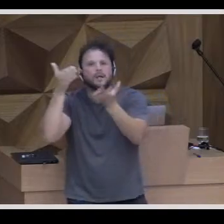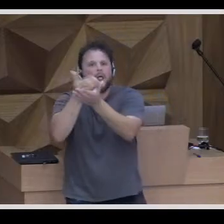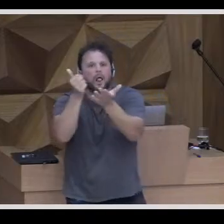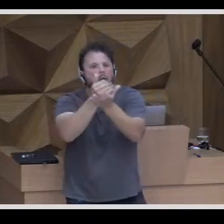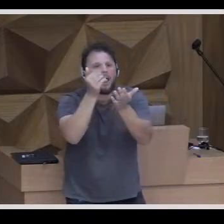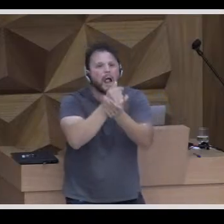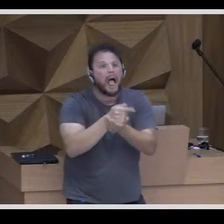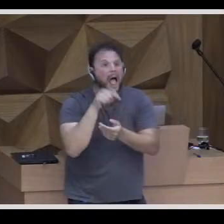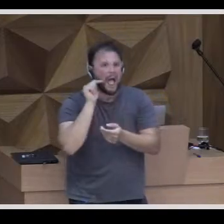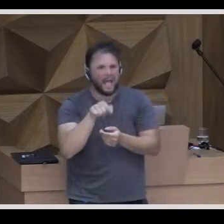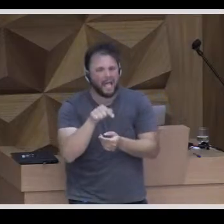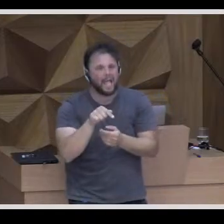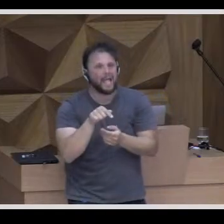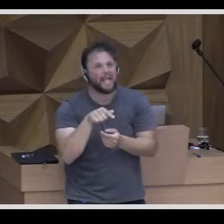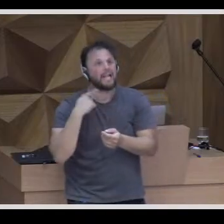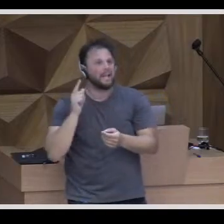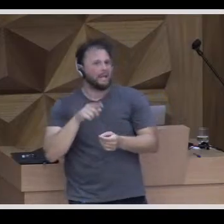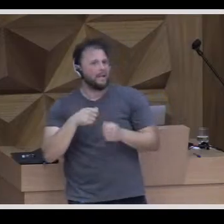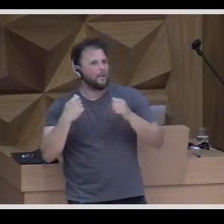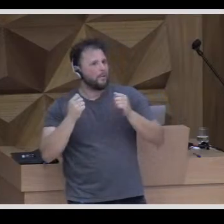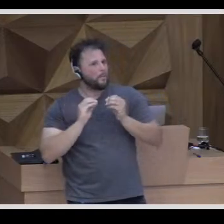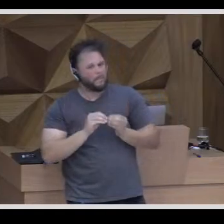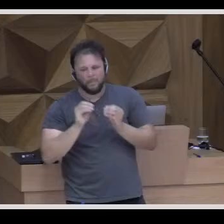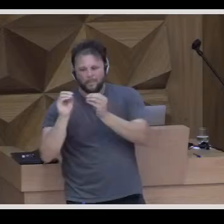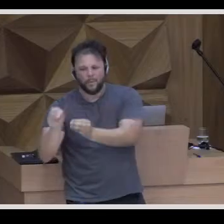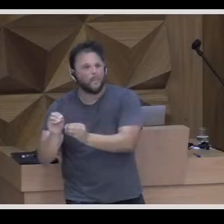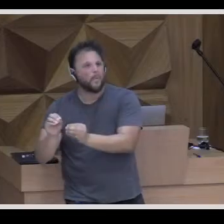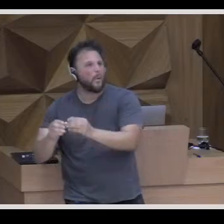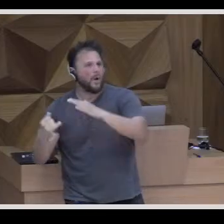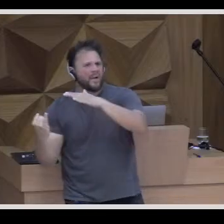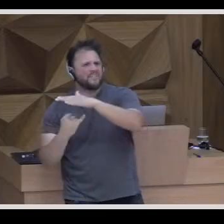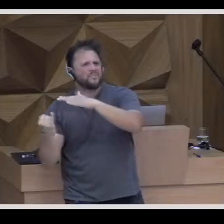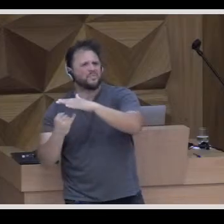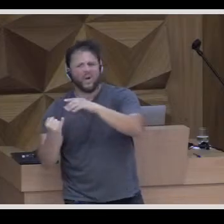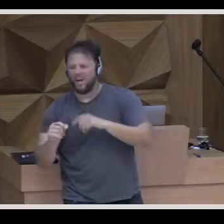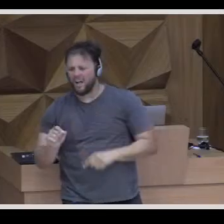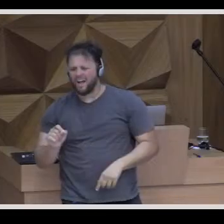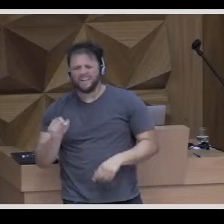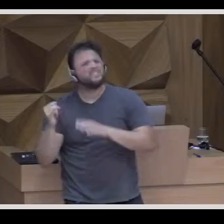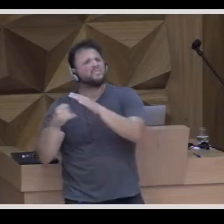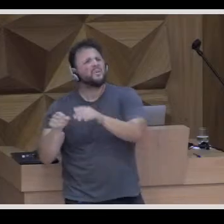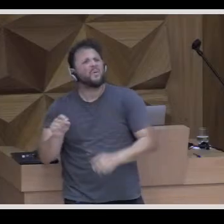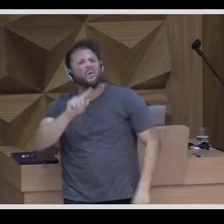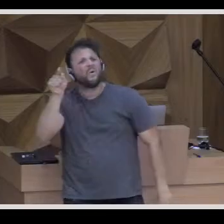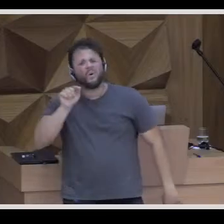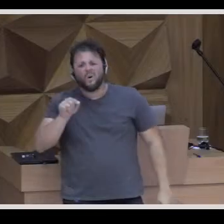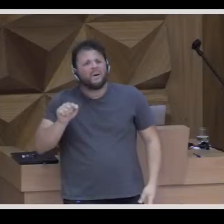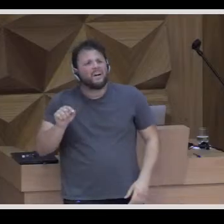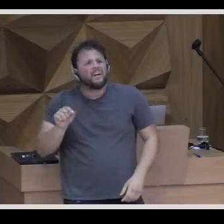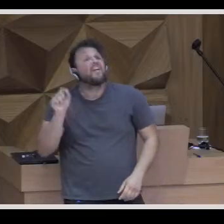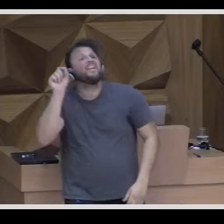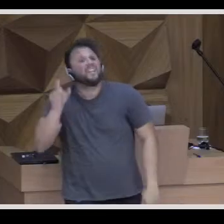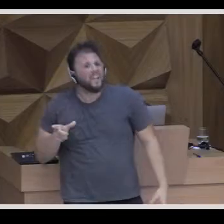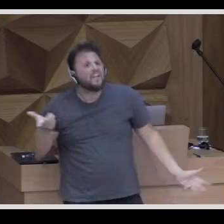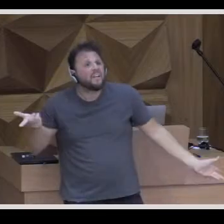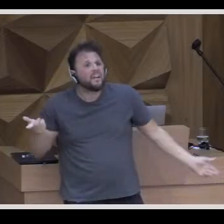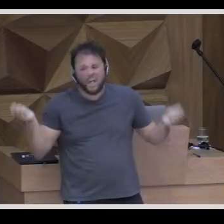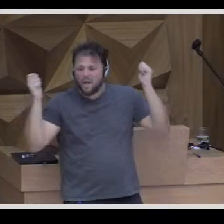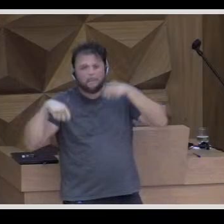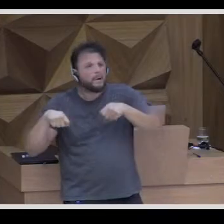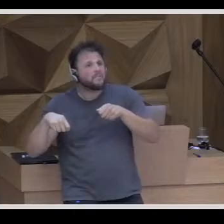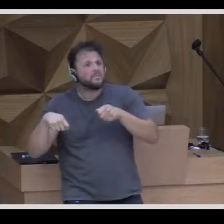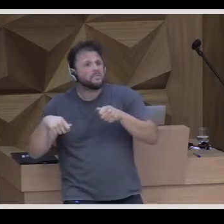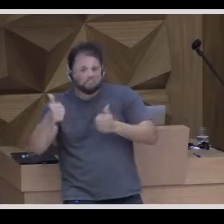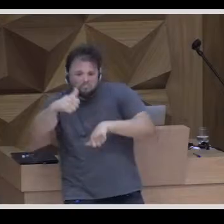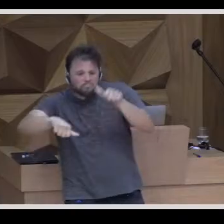to somebody to do something, who is that somebody? Who has that capacity? So I would argue that